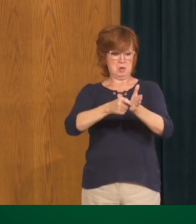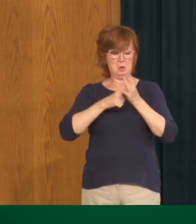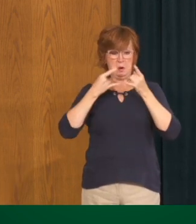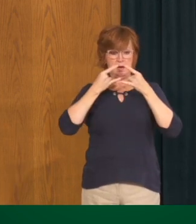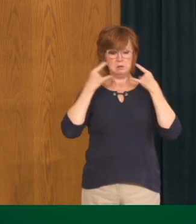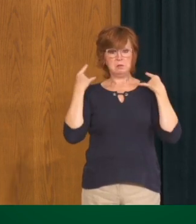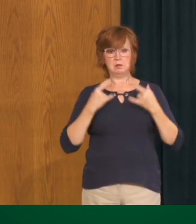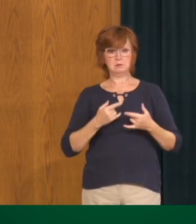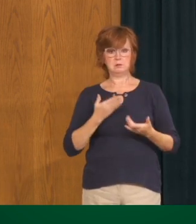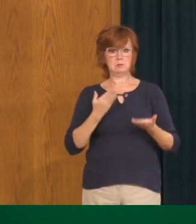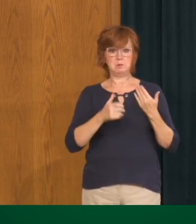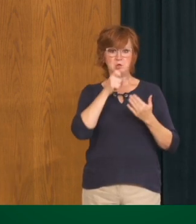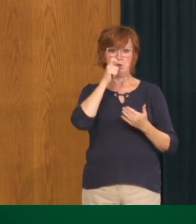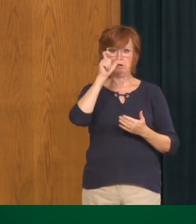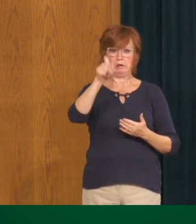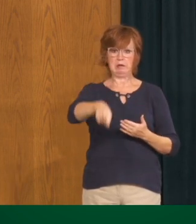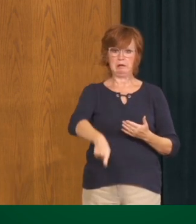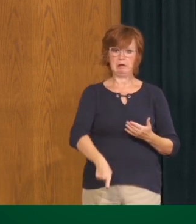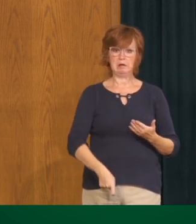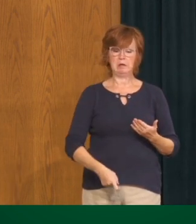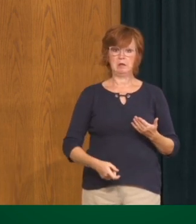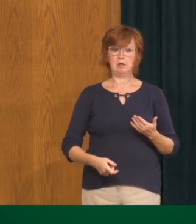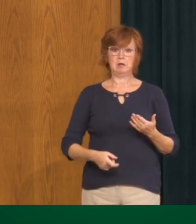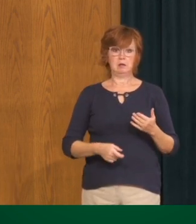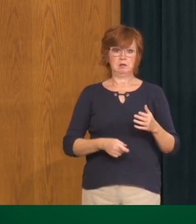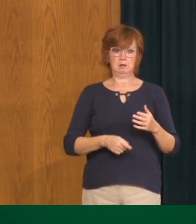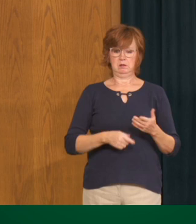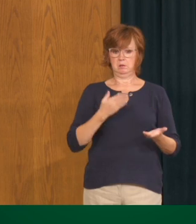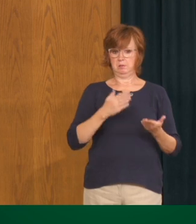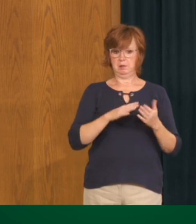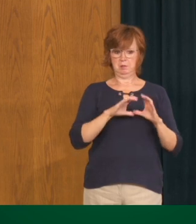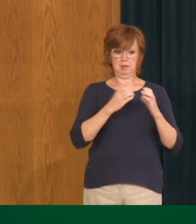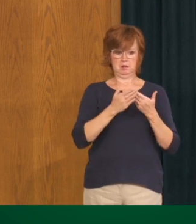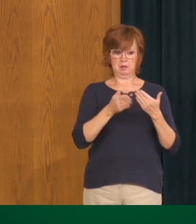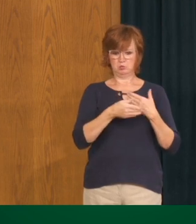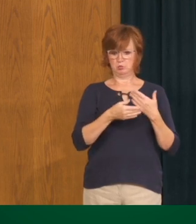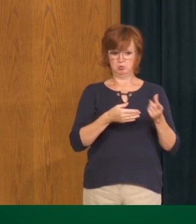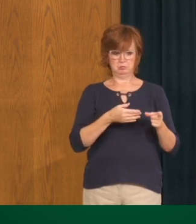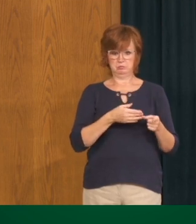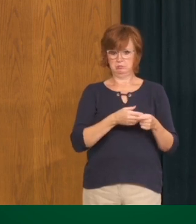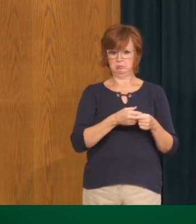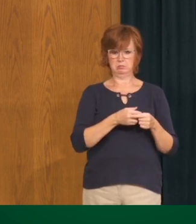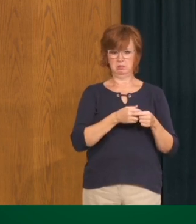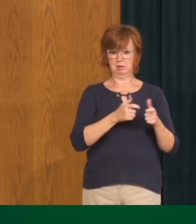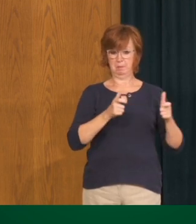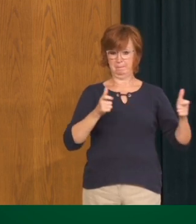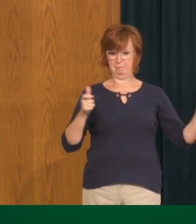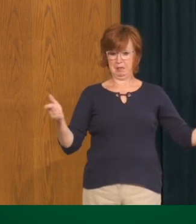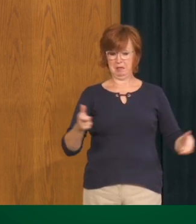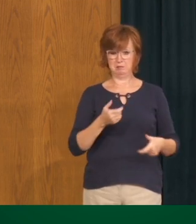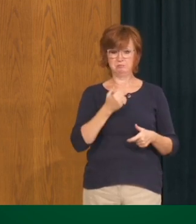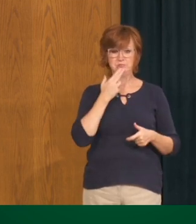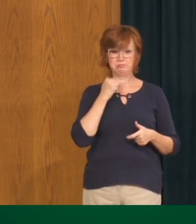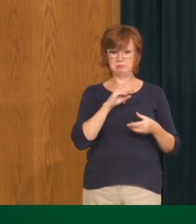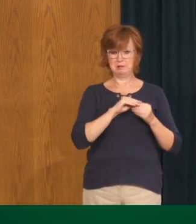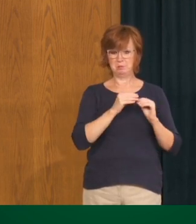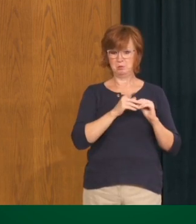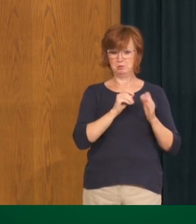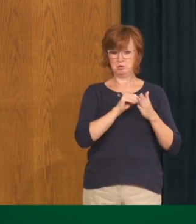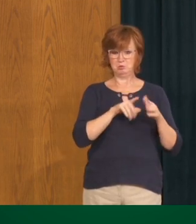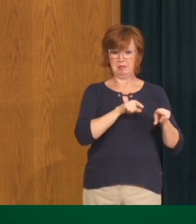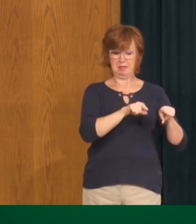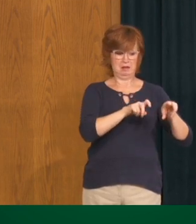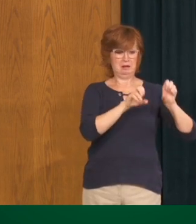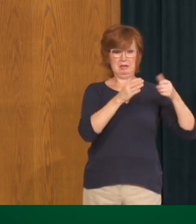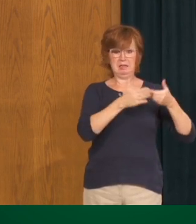one classroom may be completely different than another school, especially schools that have high populations. So we think that the guidance that's been